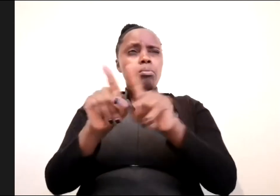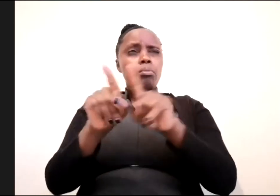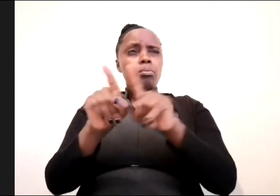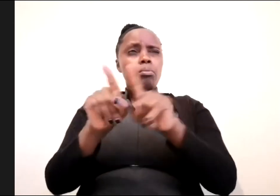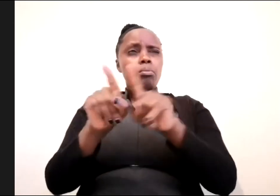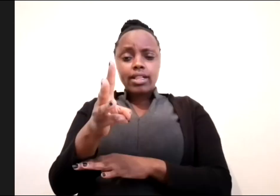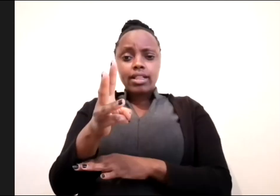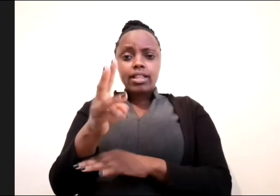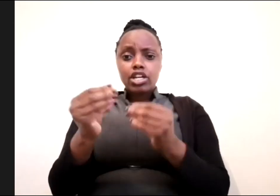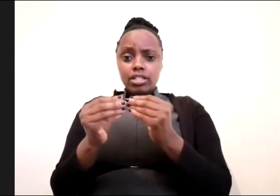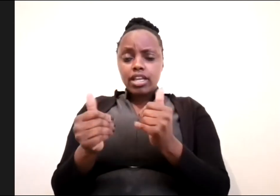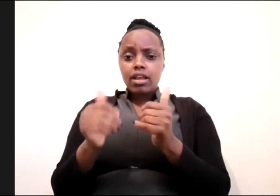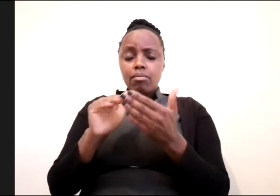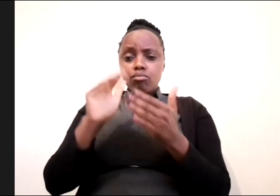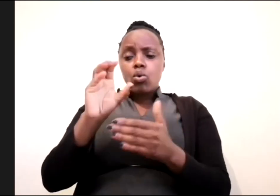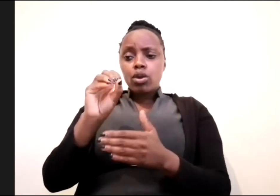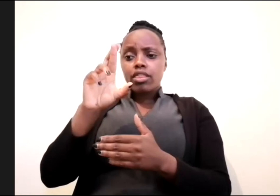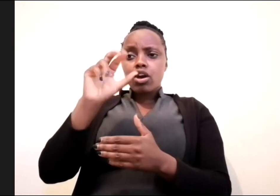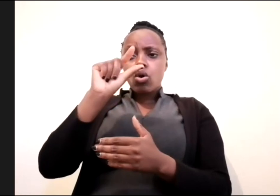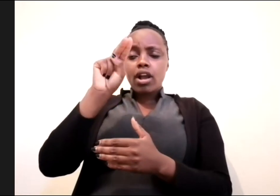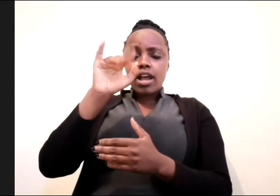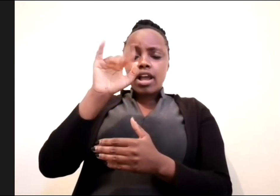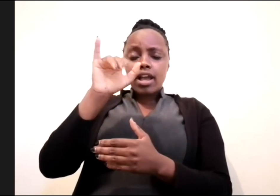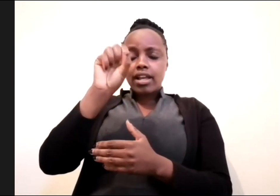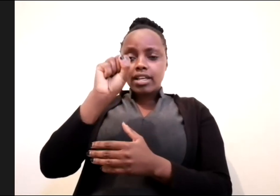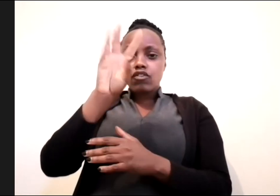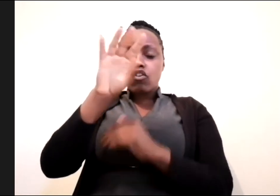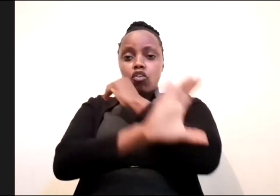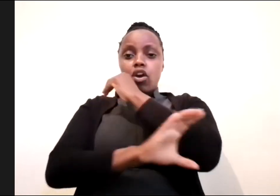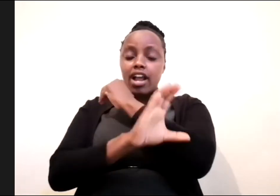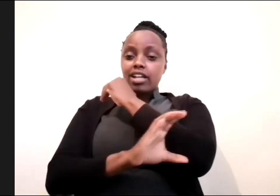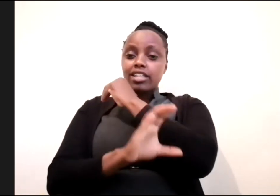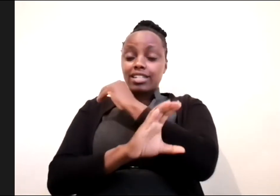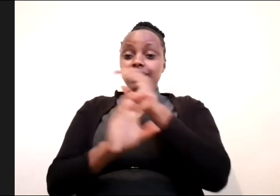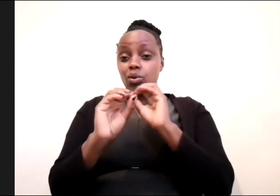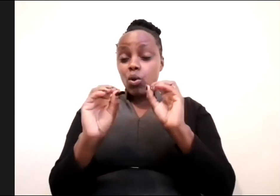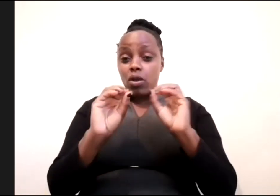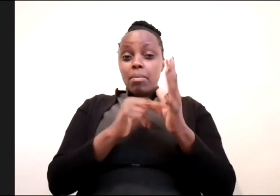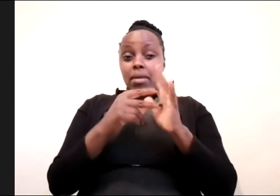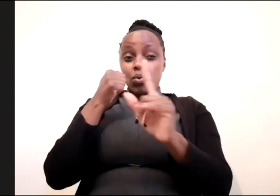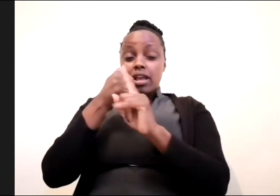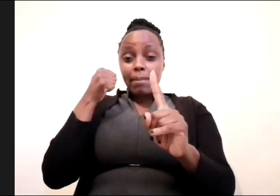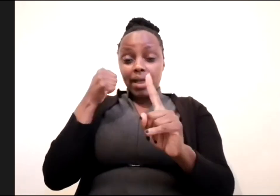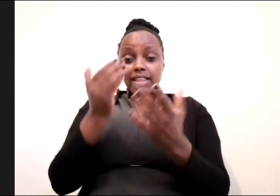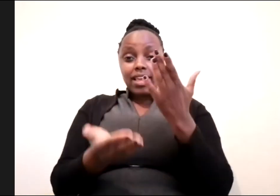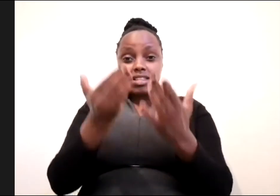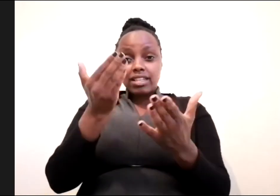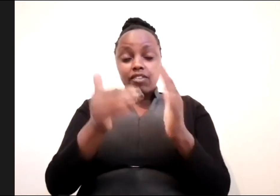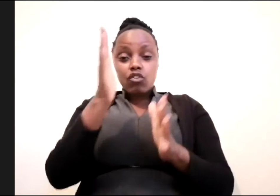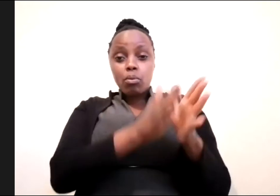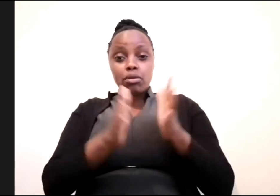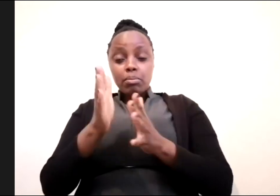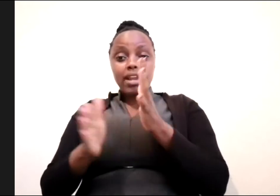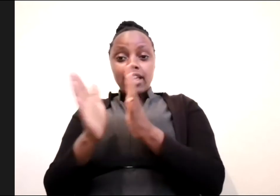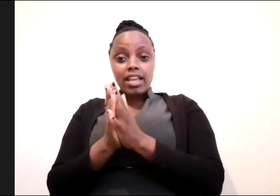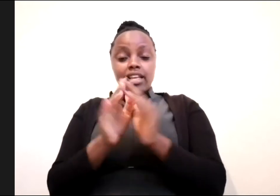to kill organics in third countries, that is not true at all, because when we did the impact assessment before preparing, and as I said